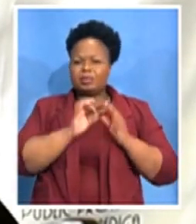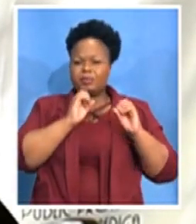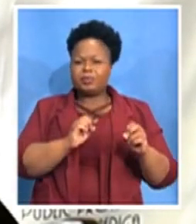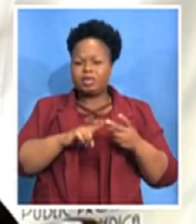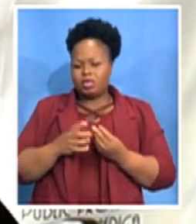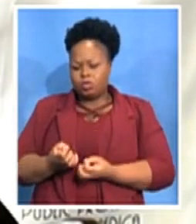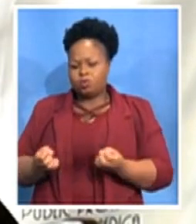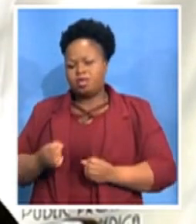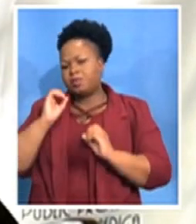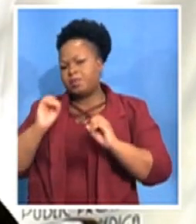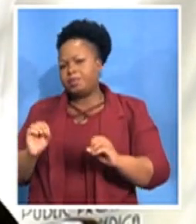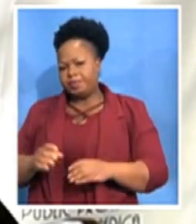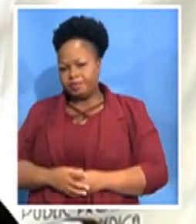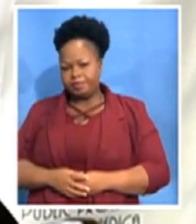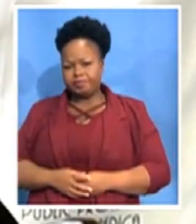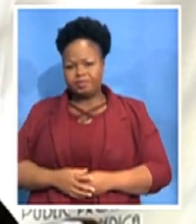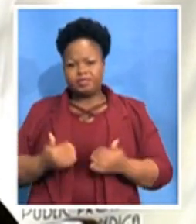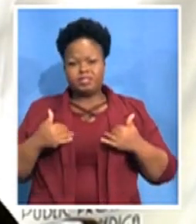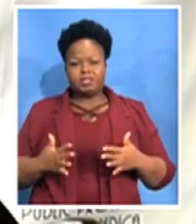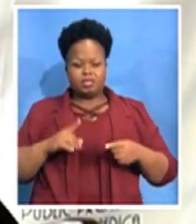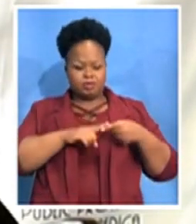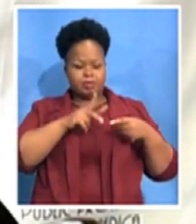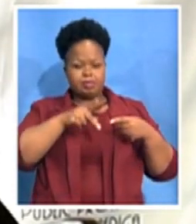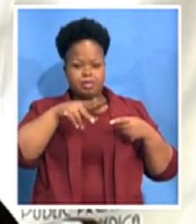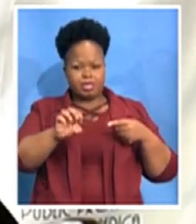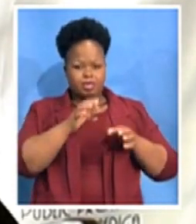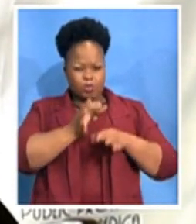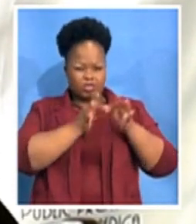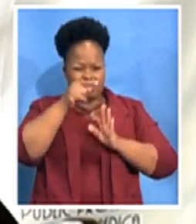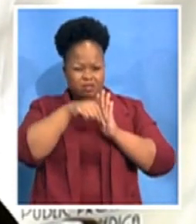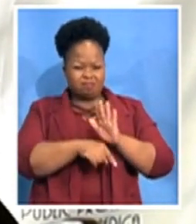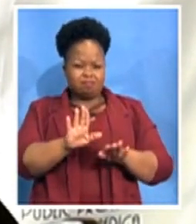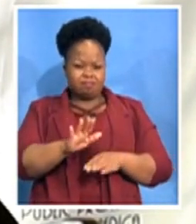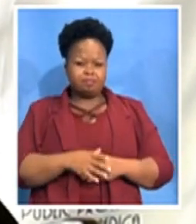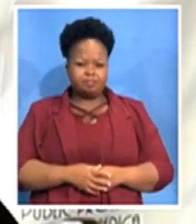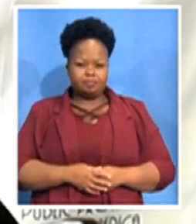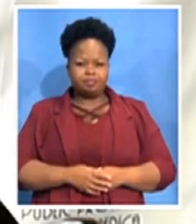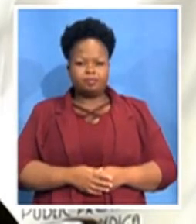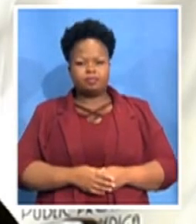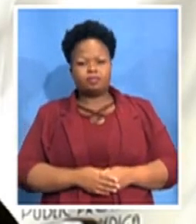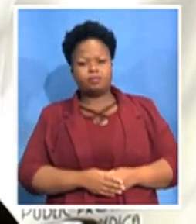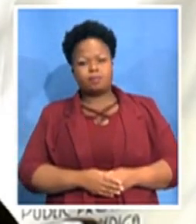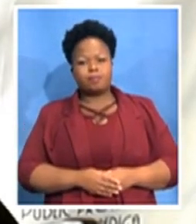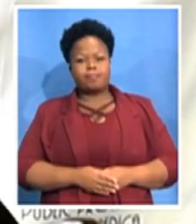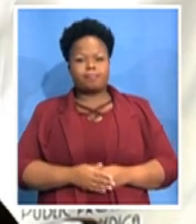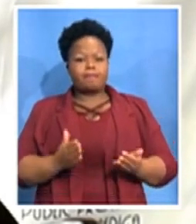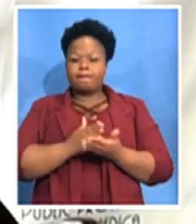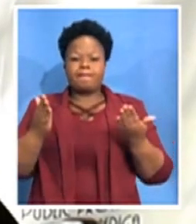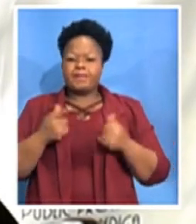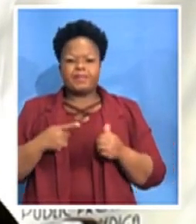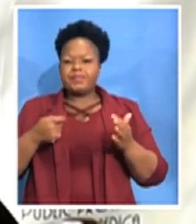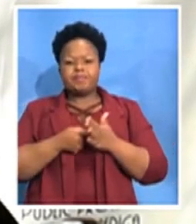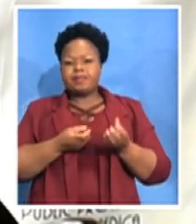Starting with the personal protection equipment, there was insufficient procurement, distribution and provisioning of